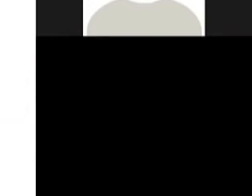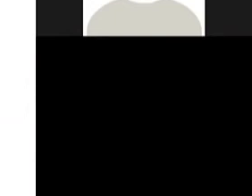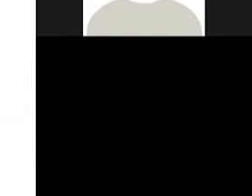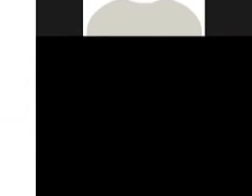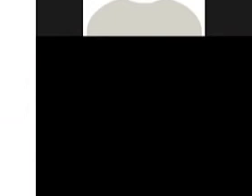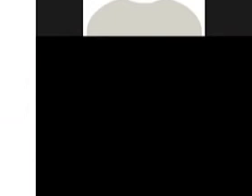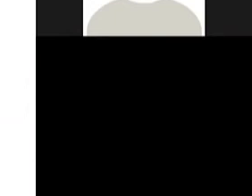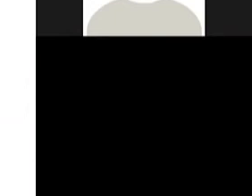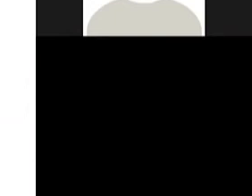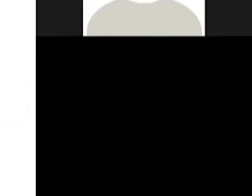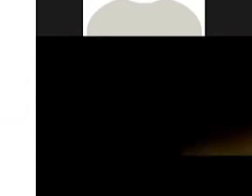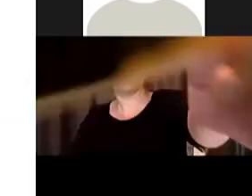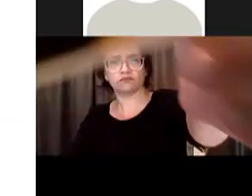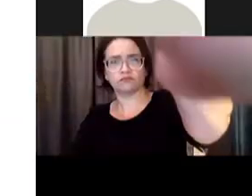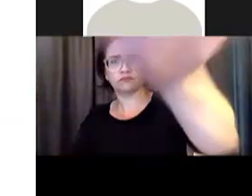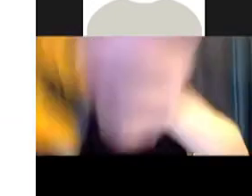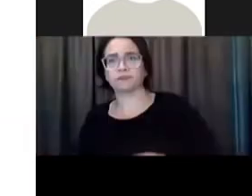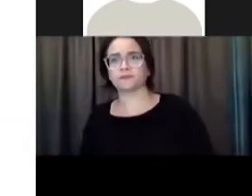Thank you.